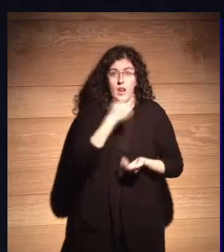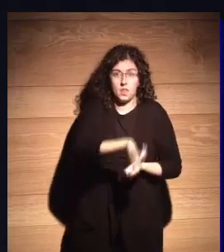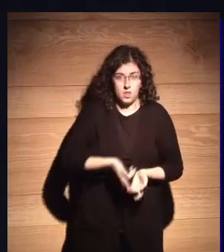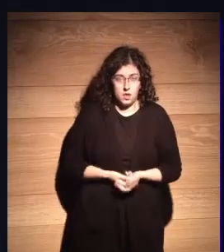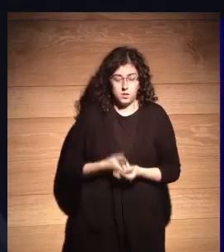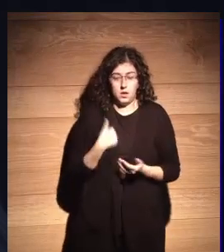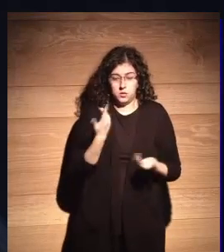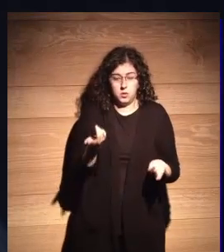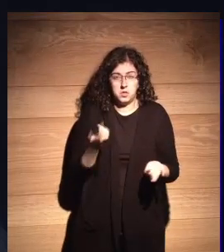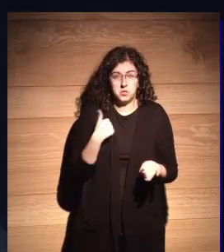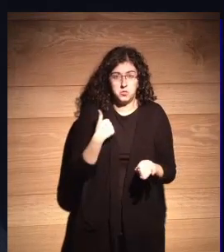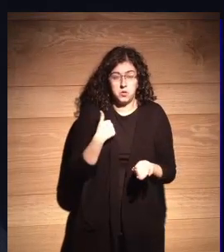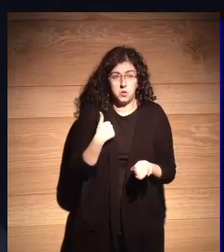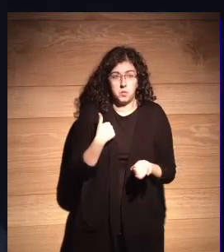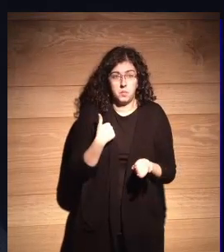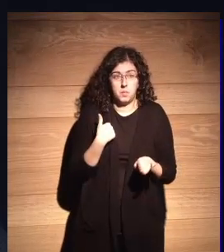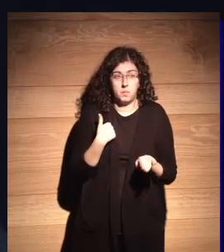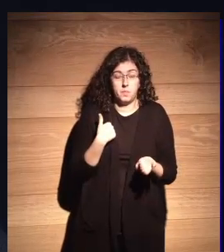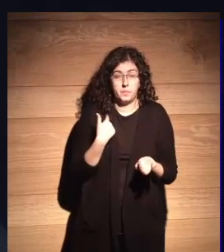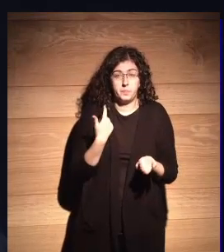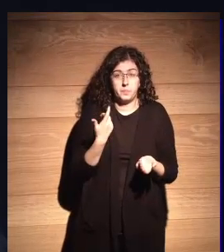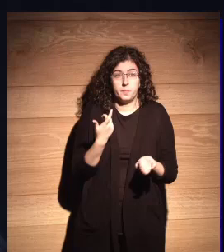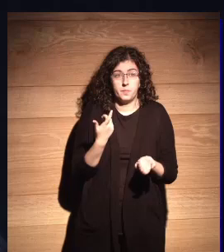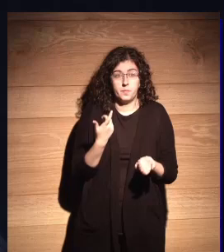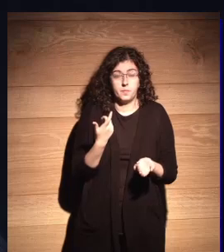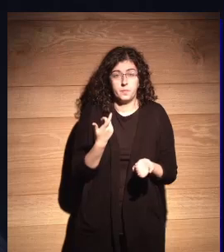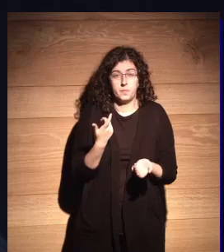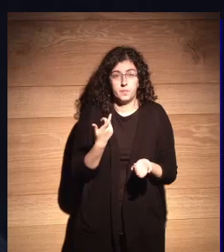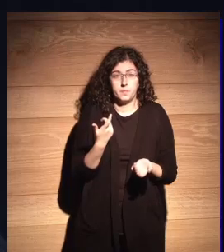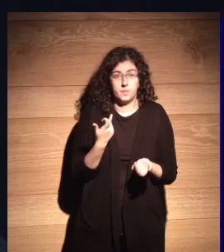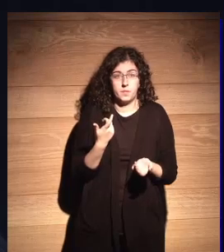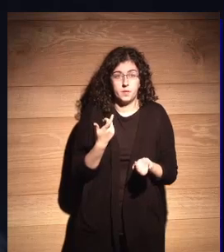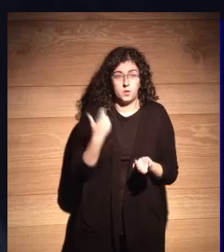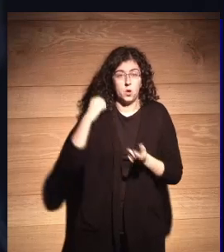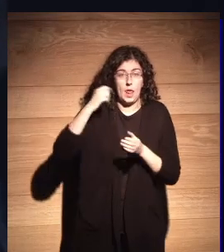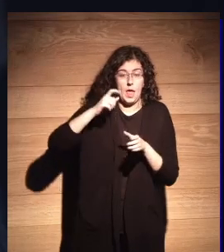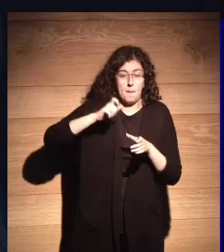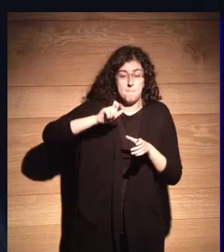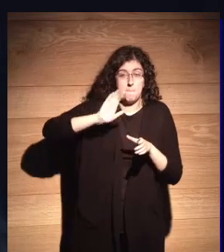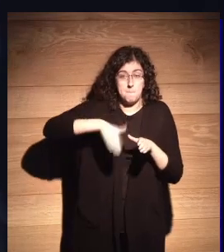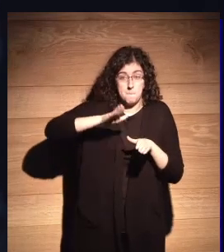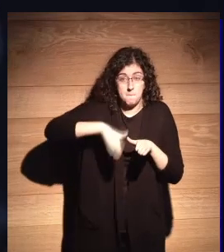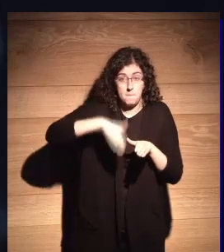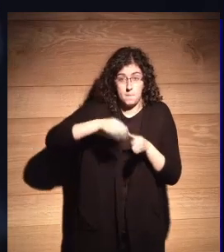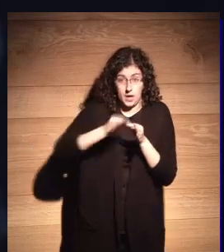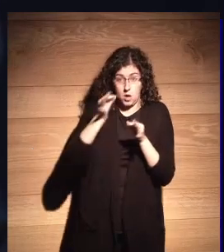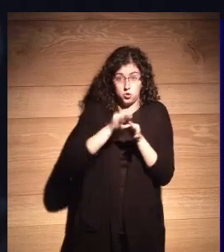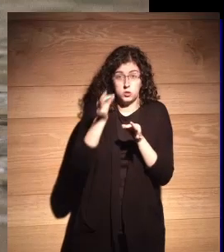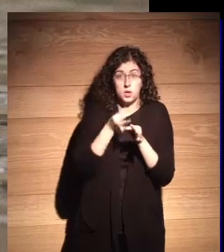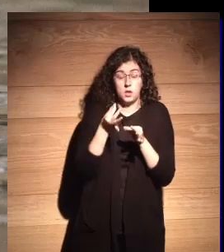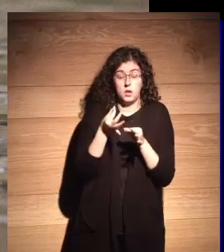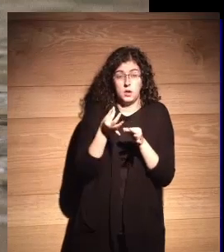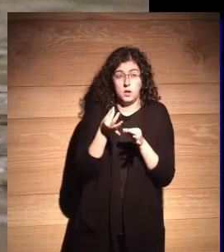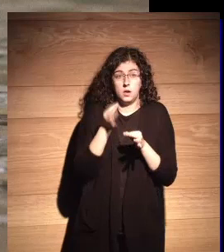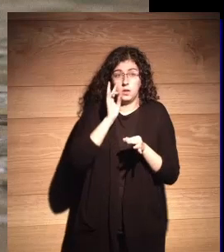sewing machine becomes very self-conscious and self-aware of the camera. So he